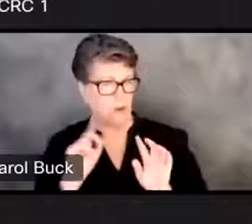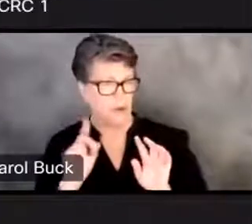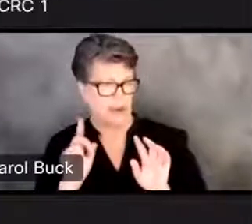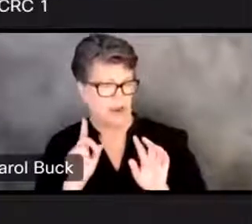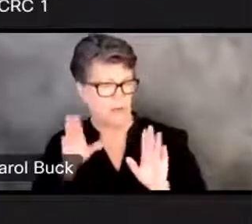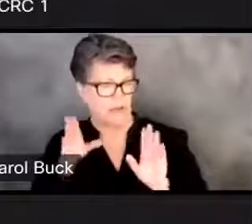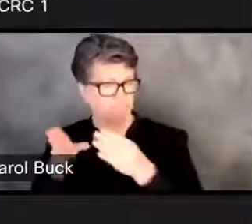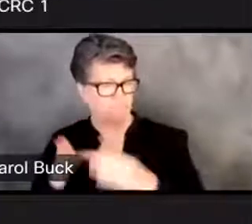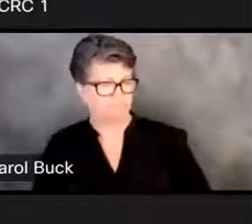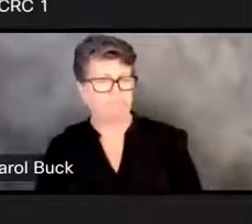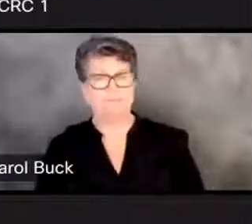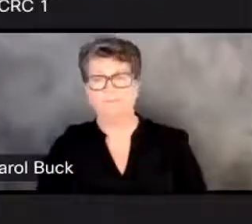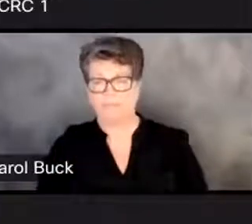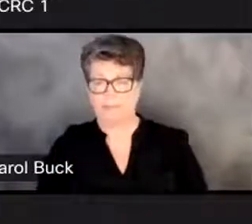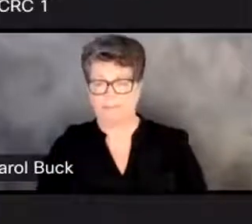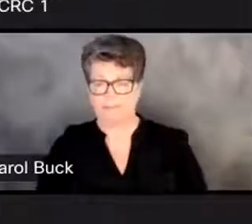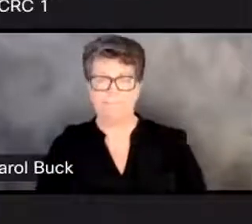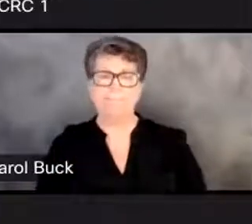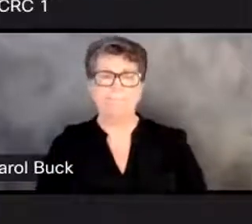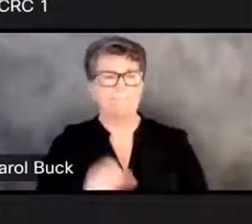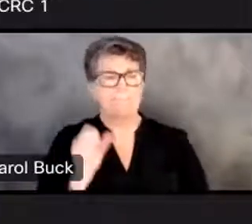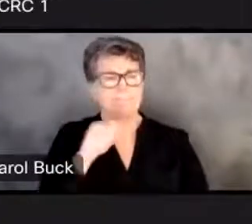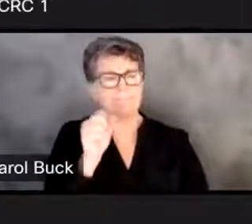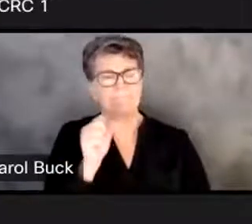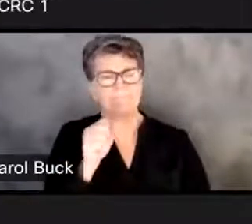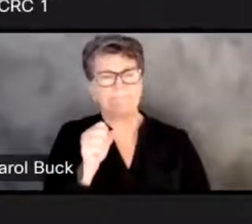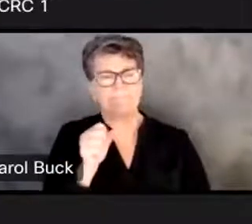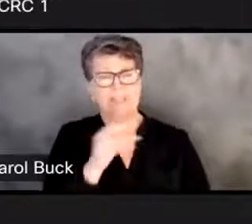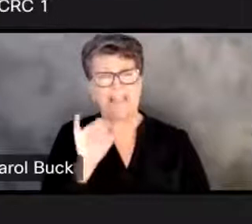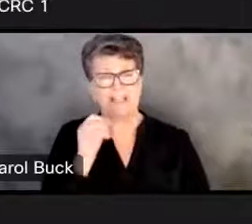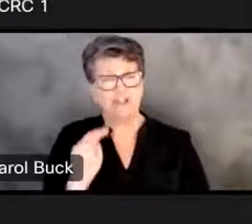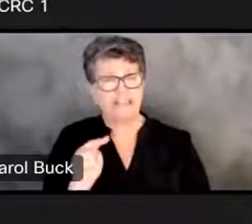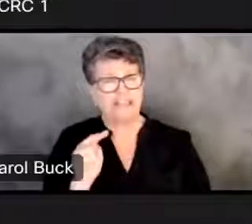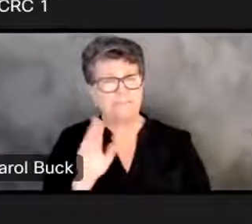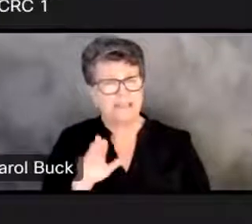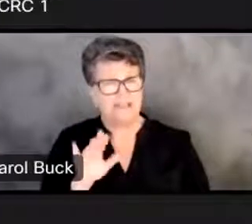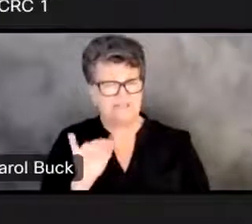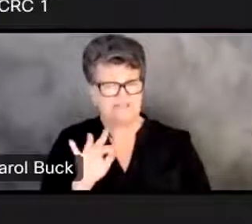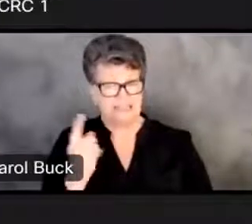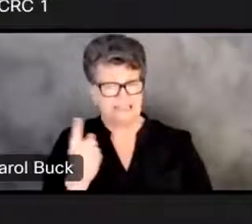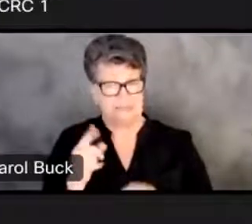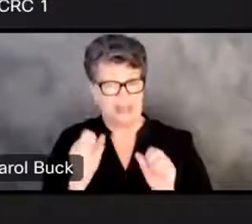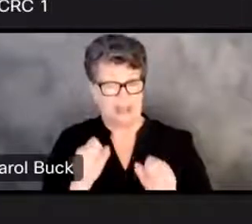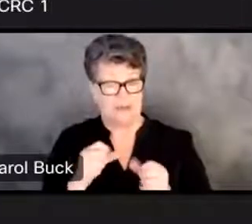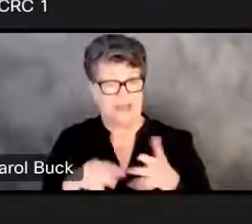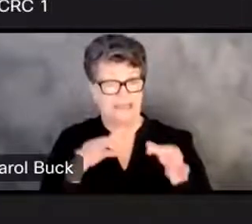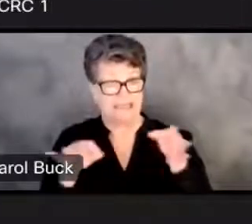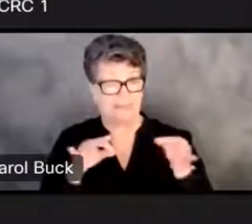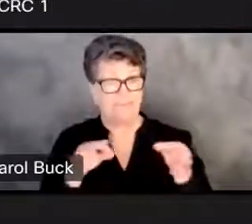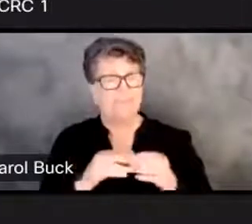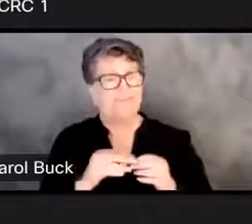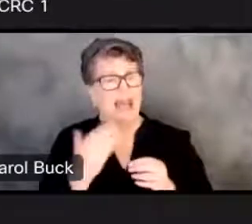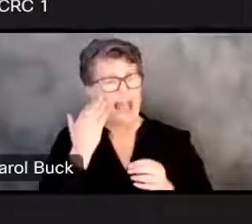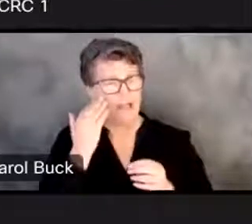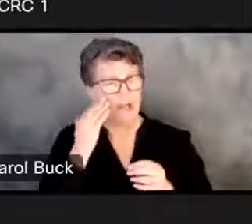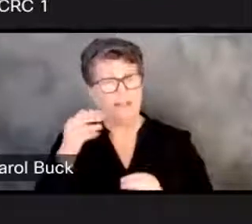efforts. Yeah, and Jean, I don't know if that's something that you could speak to. I also know that